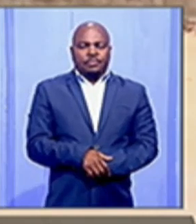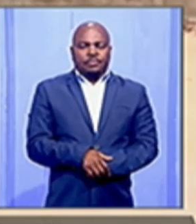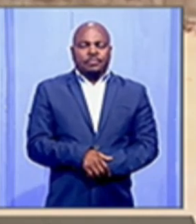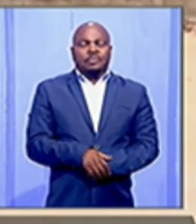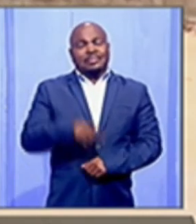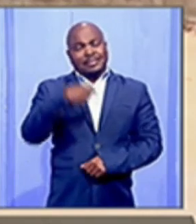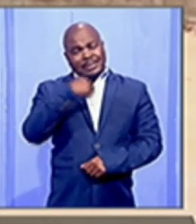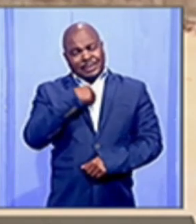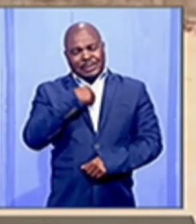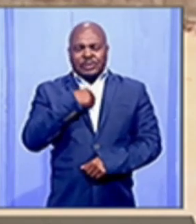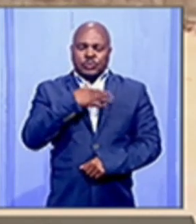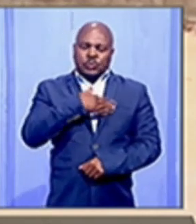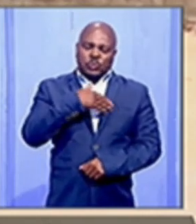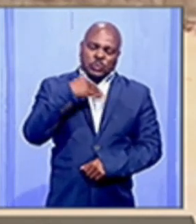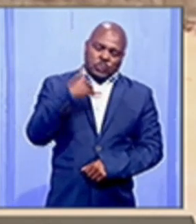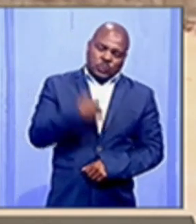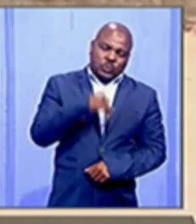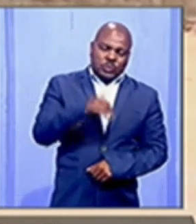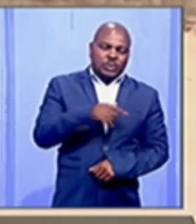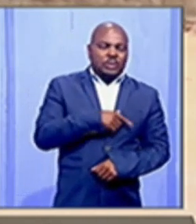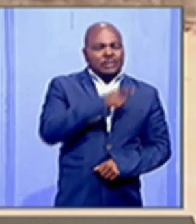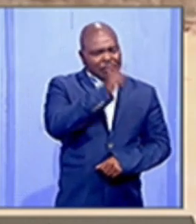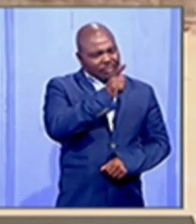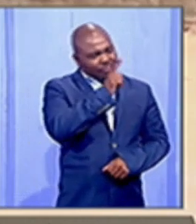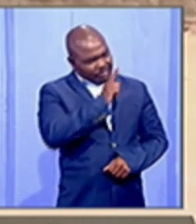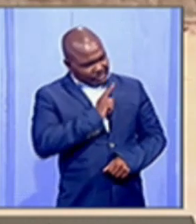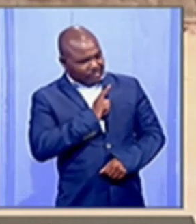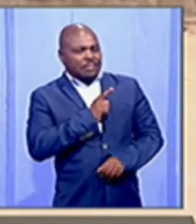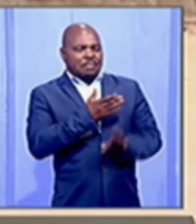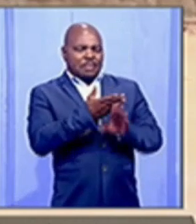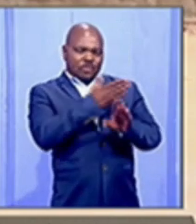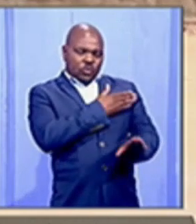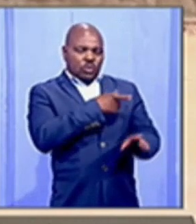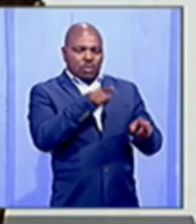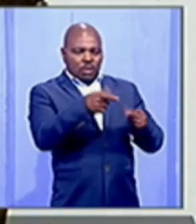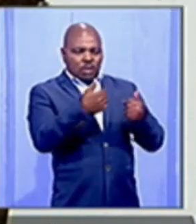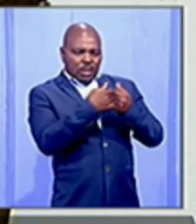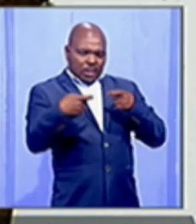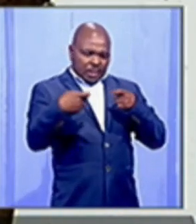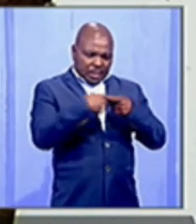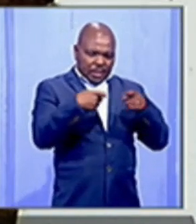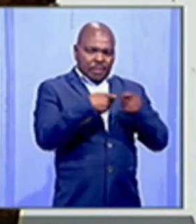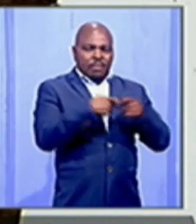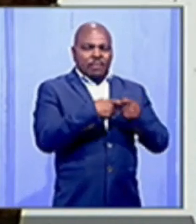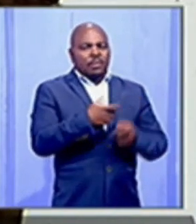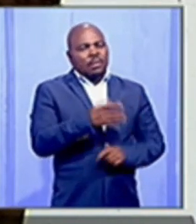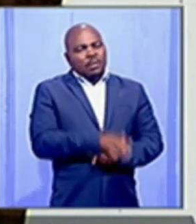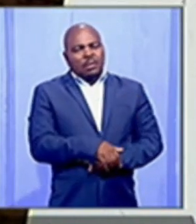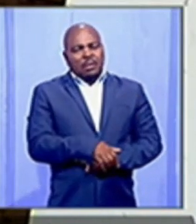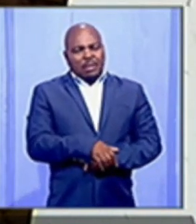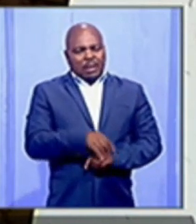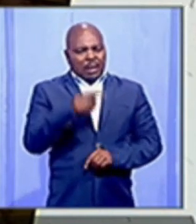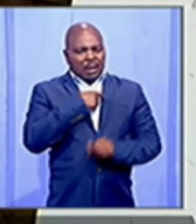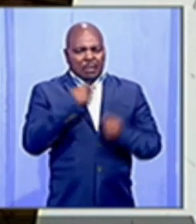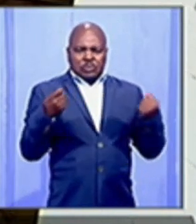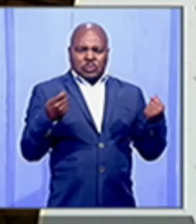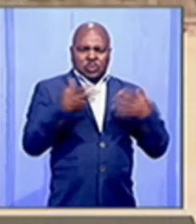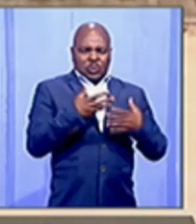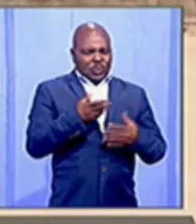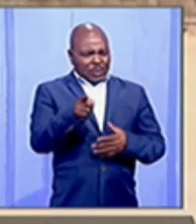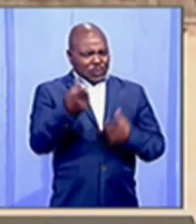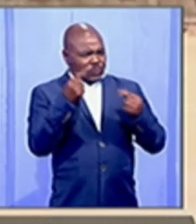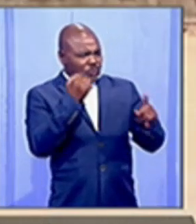I am so hurt. He should have told me that they were not getting along. I gave birth to him, and I am shocked that he would do